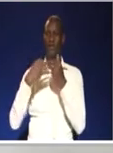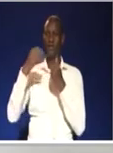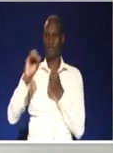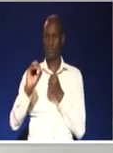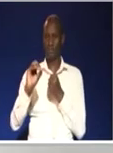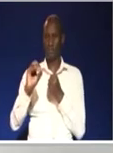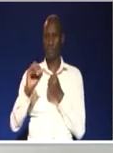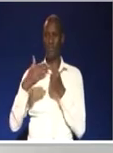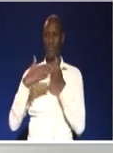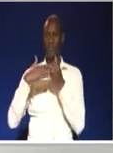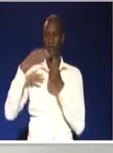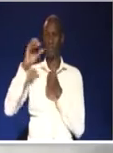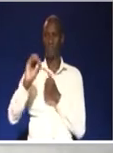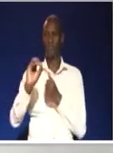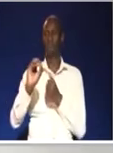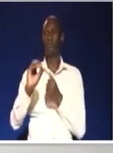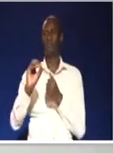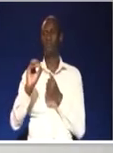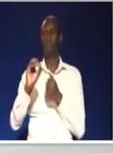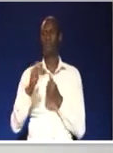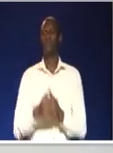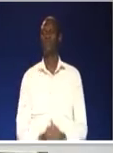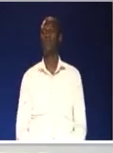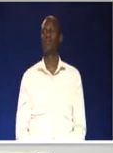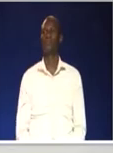80, 90.